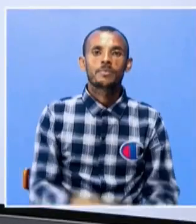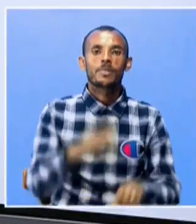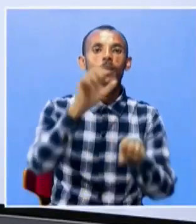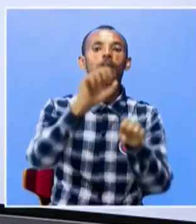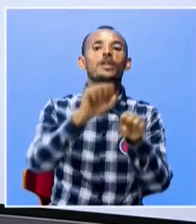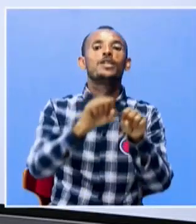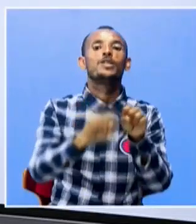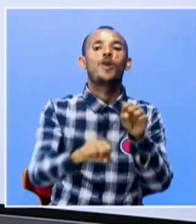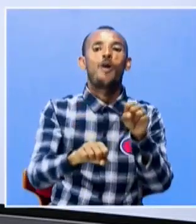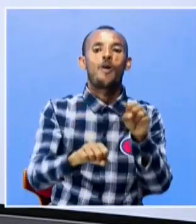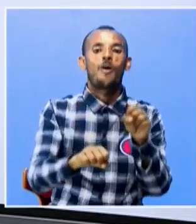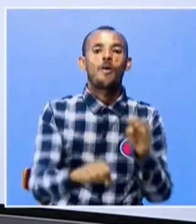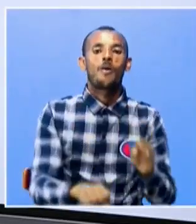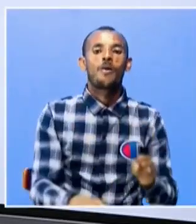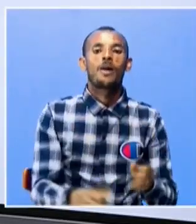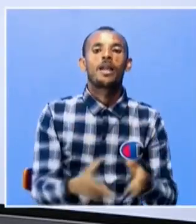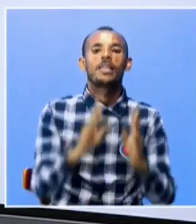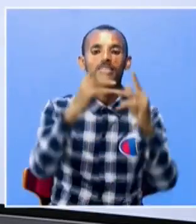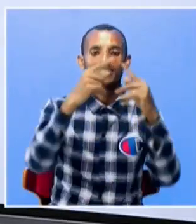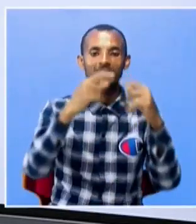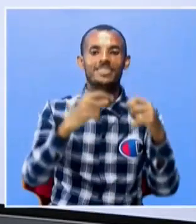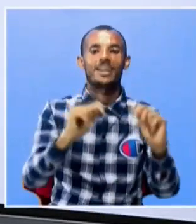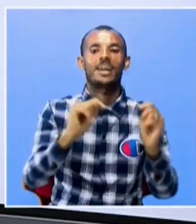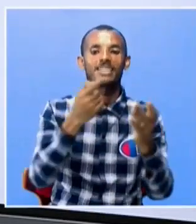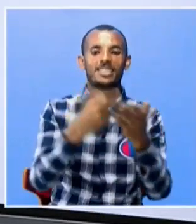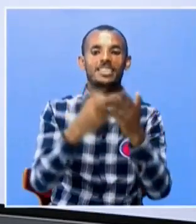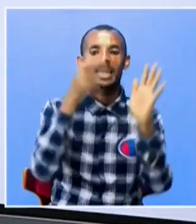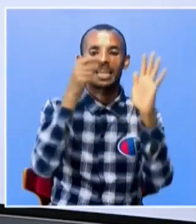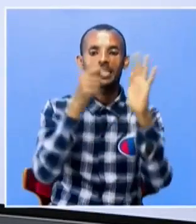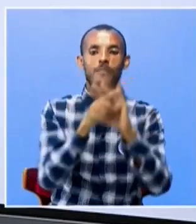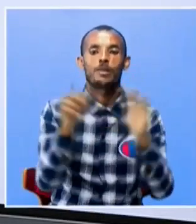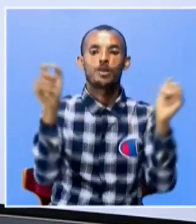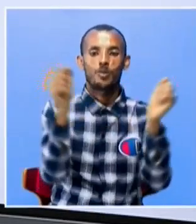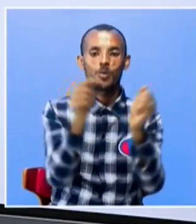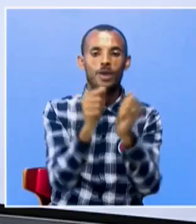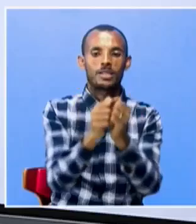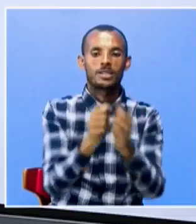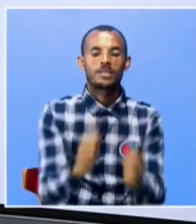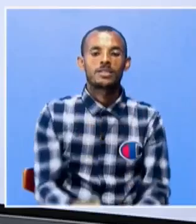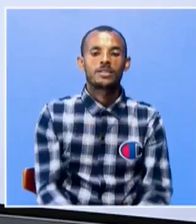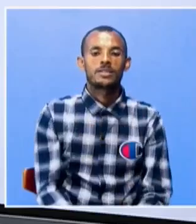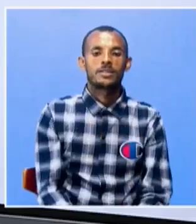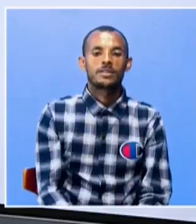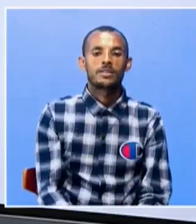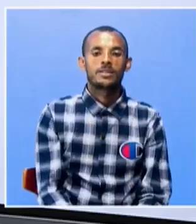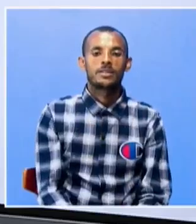So let's try this example together.